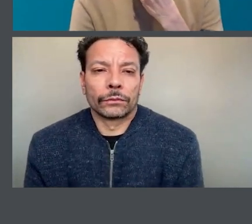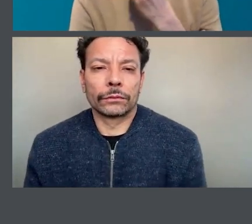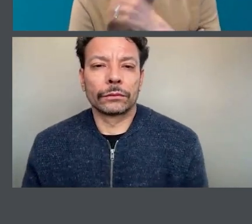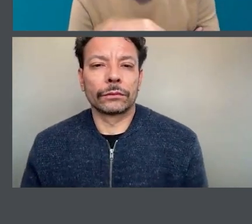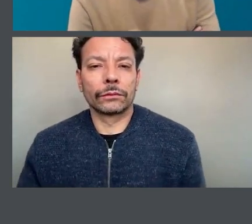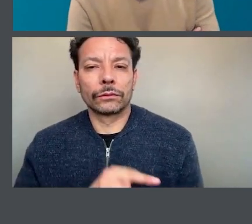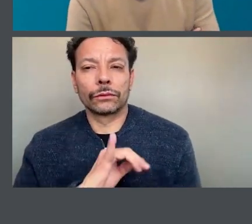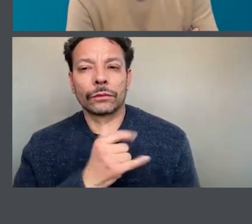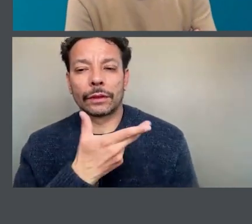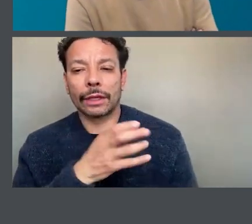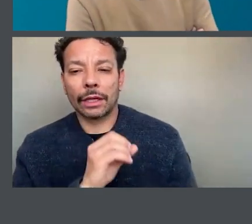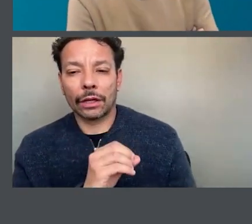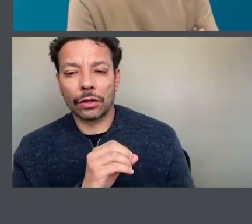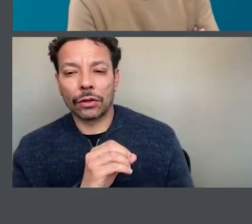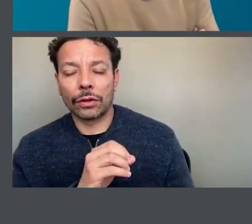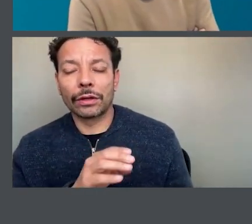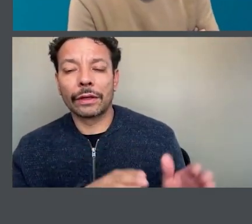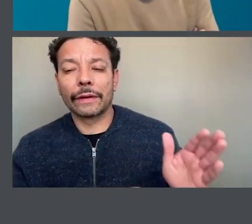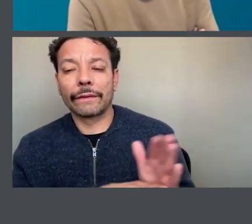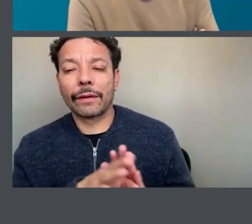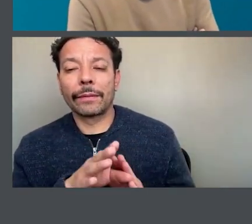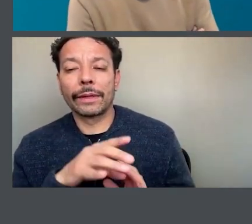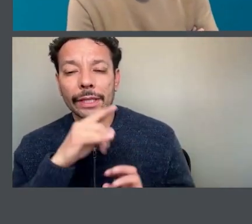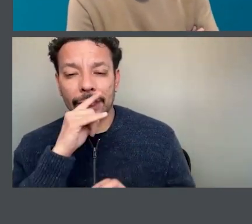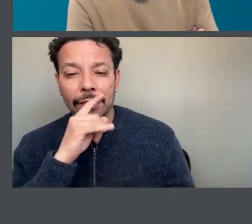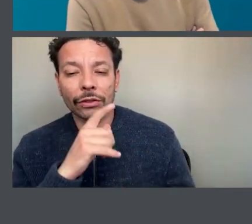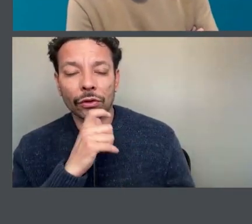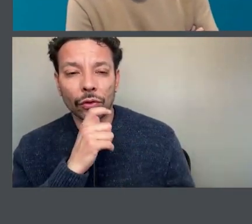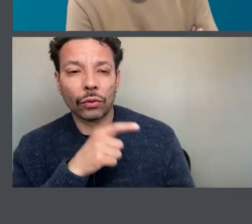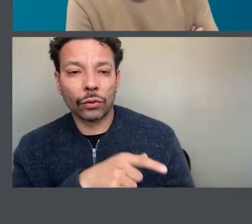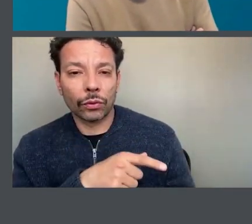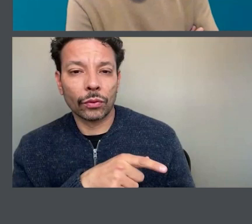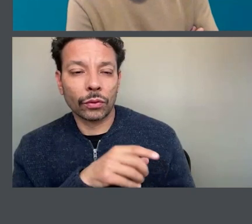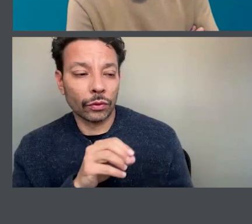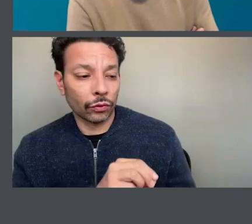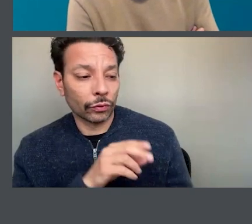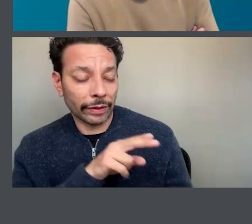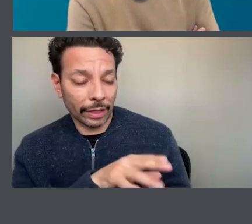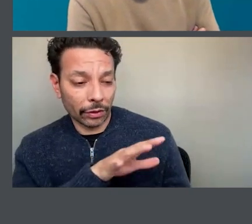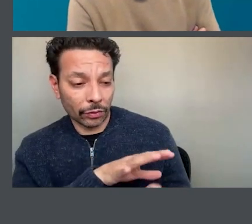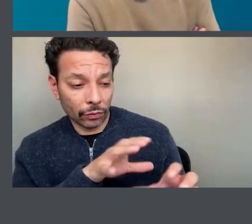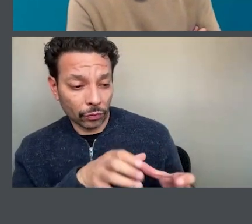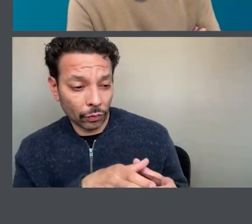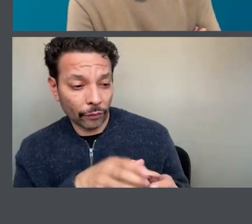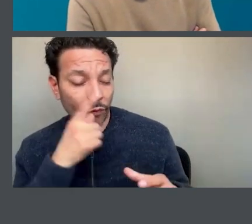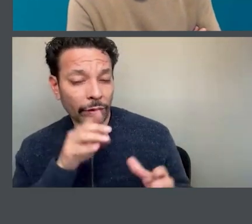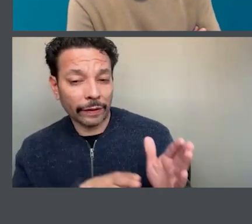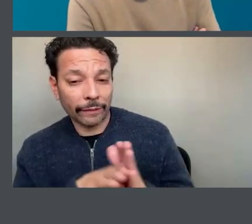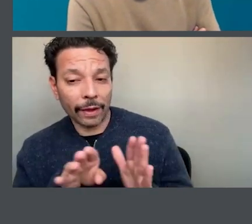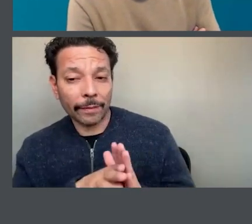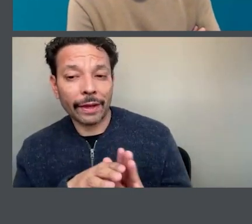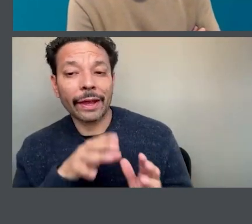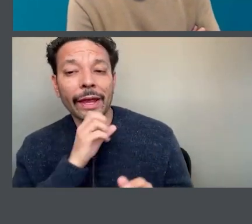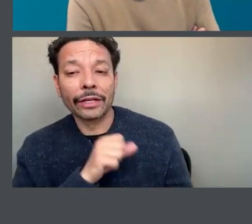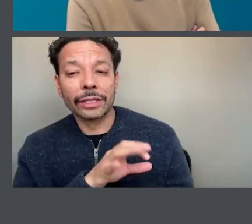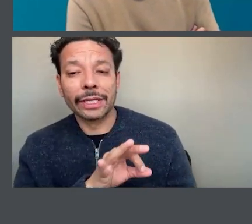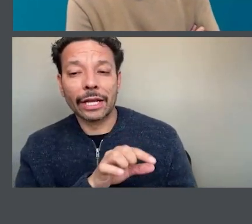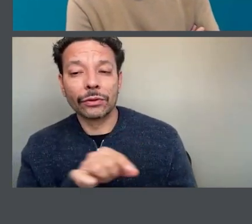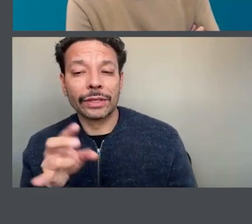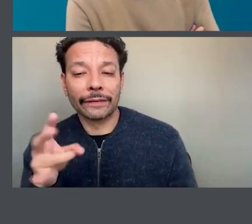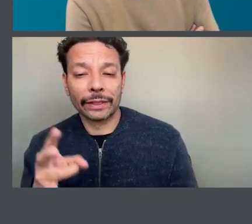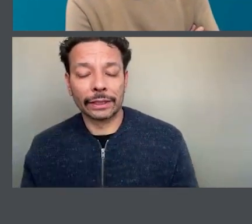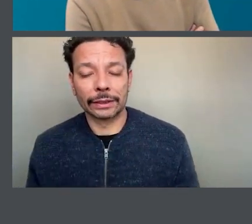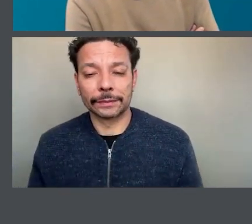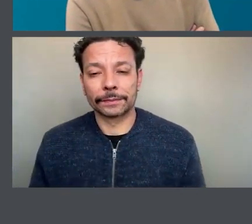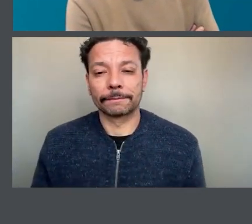So the Unihilo was developed on kids who were, or the cohort that was used for development was age 9 to